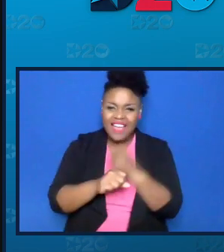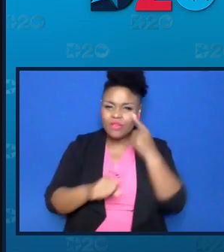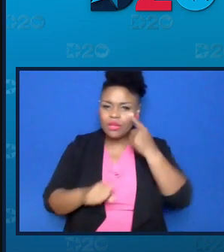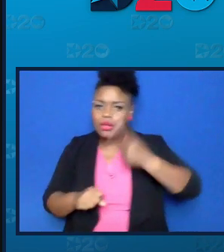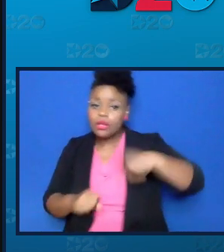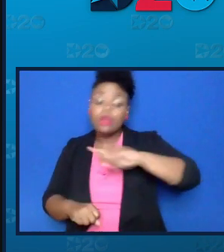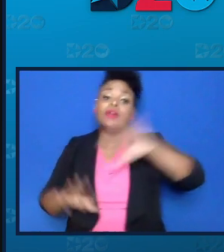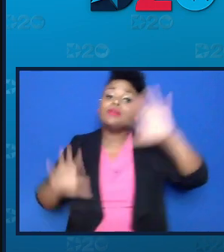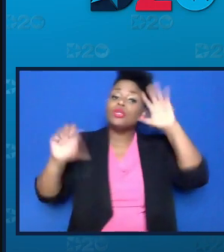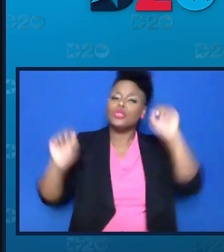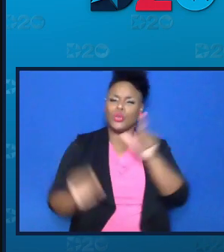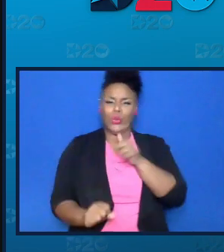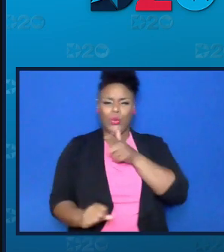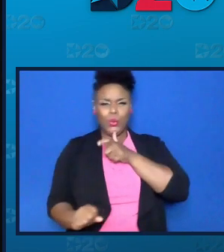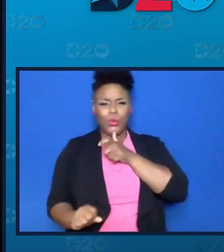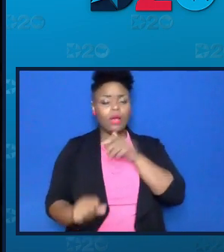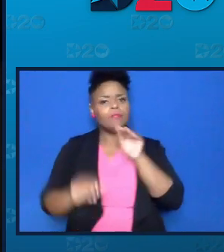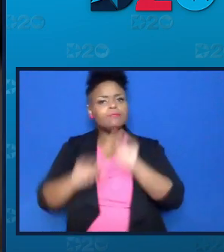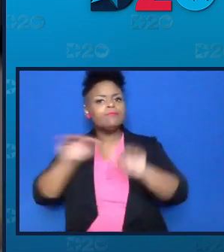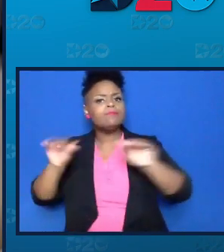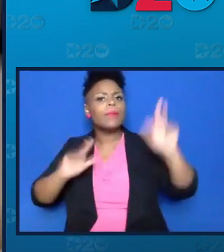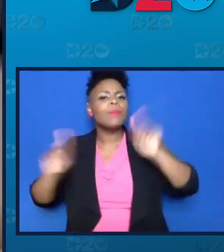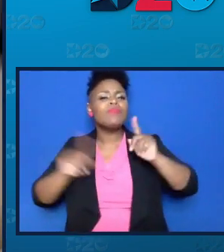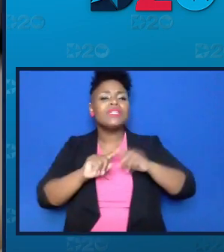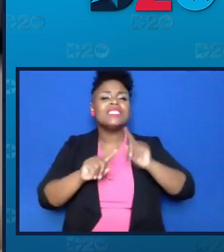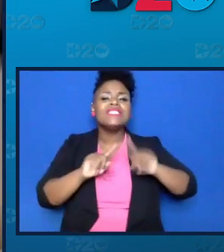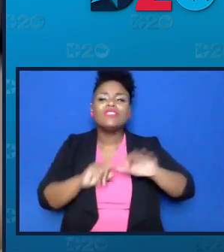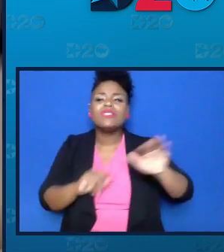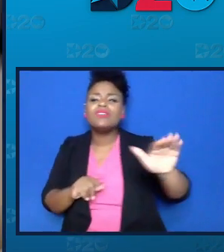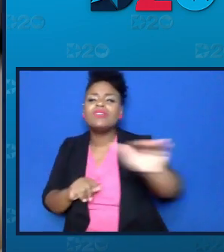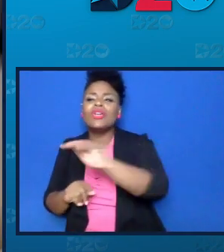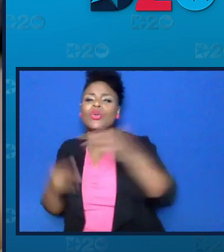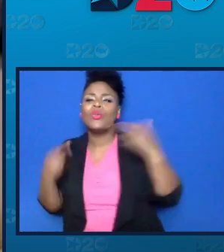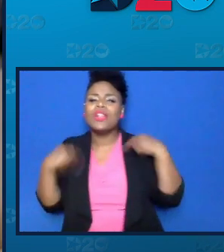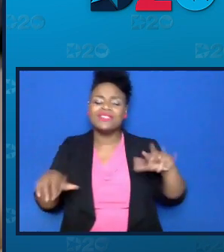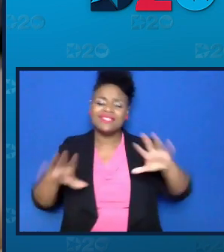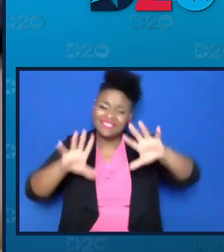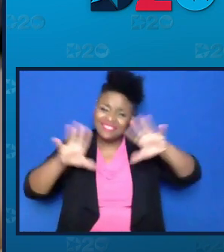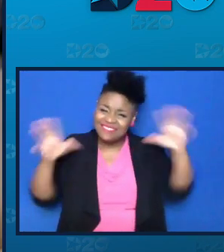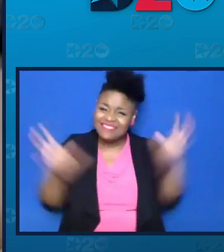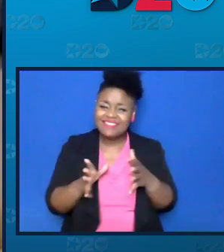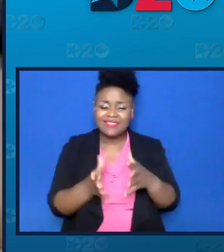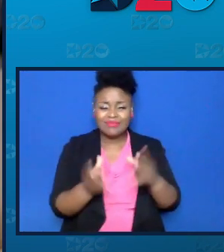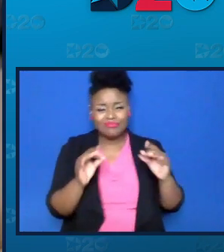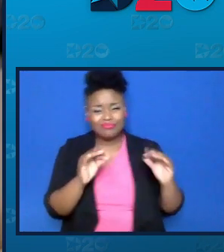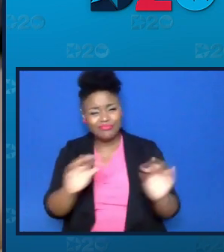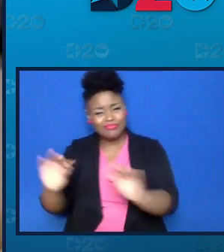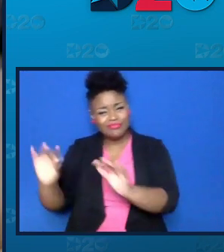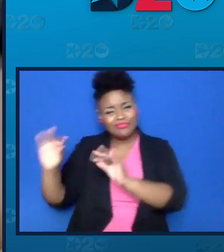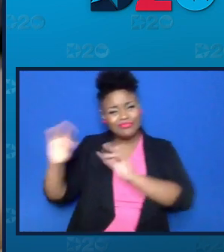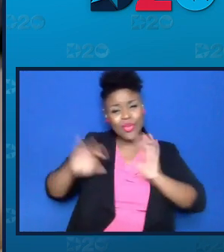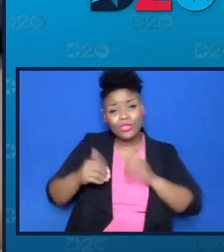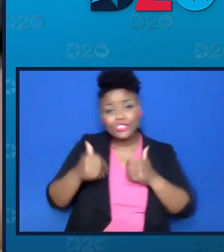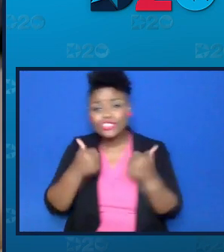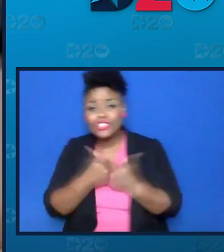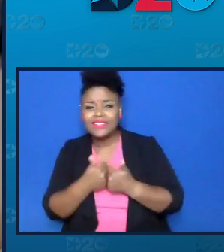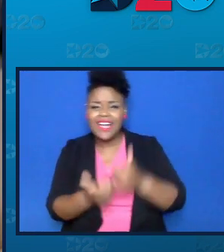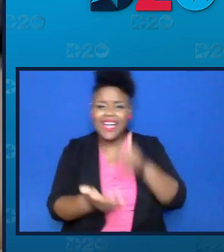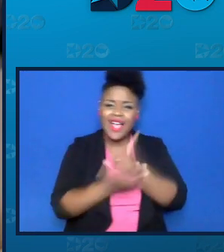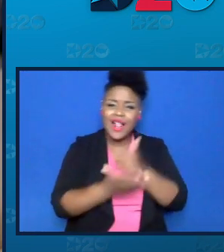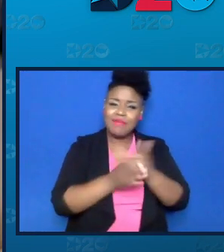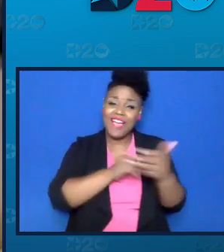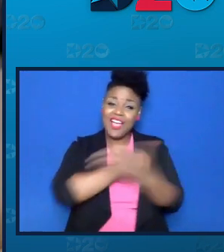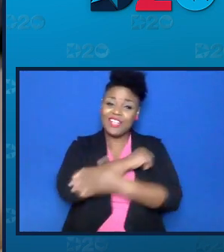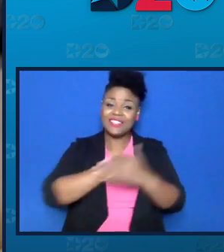faiths together to tackle our challenges, rebuild our country, and restore our humanity. Someone who knows we're called to